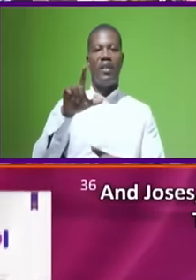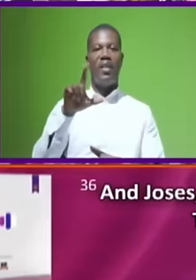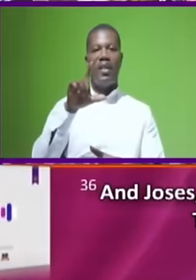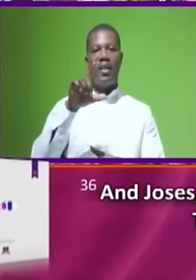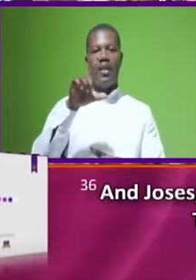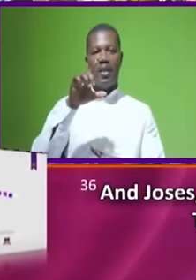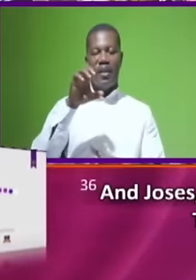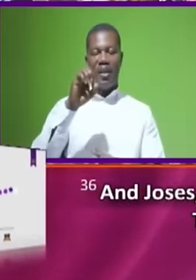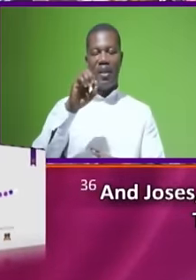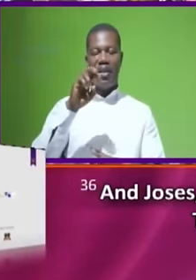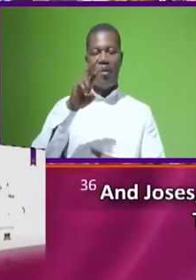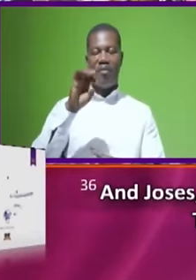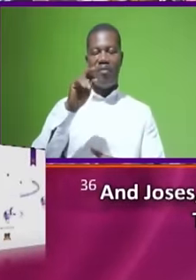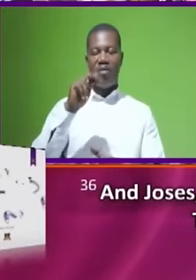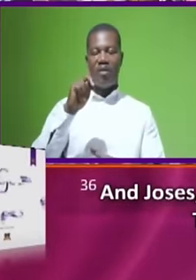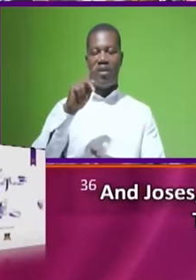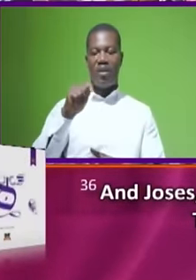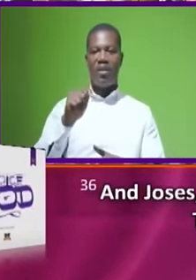A Levite.